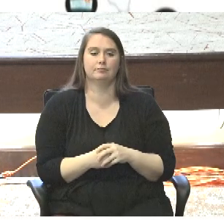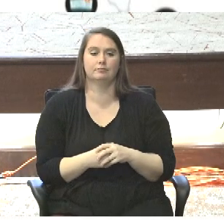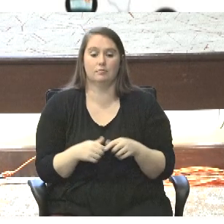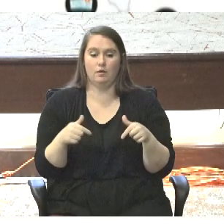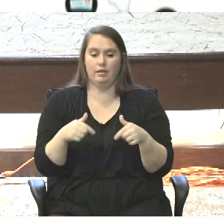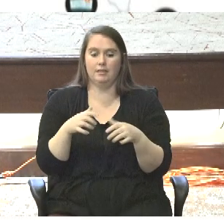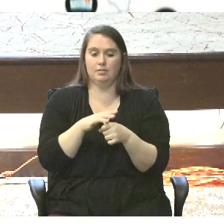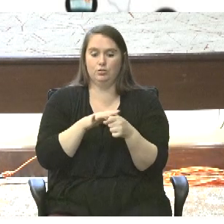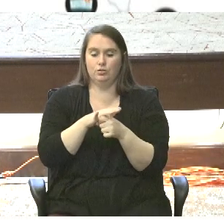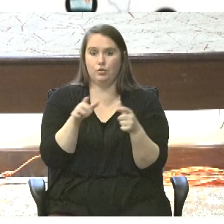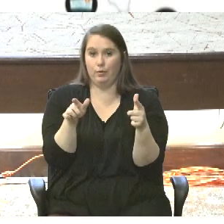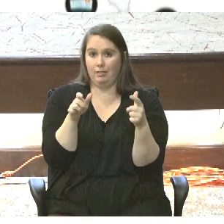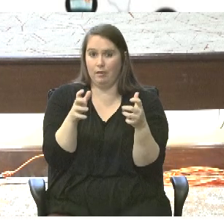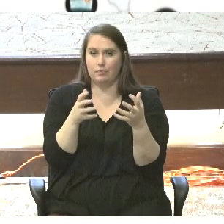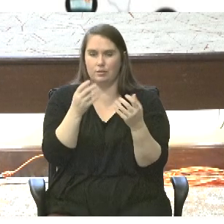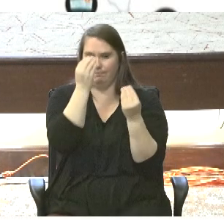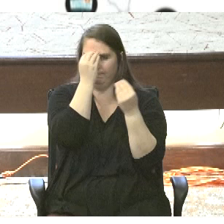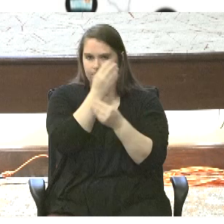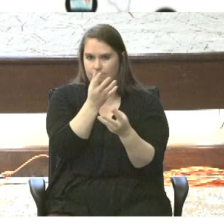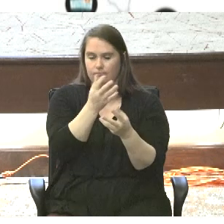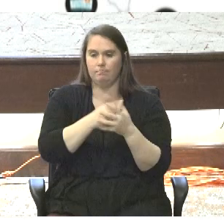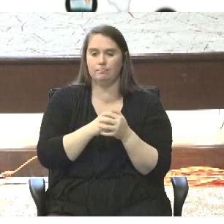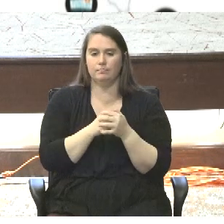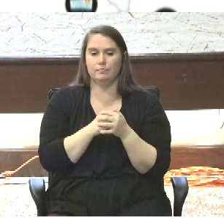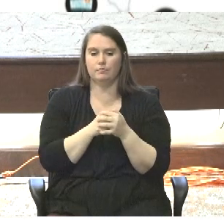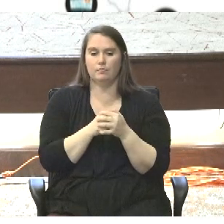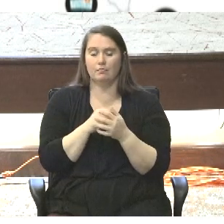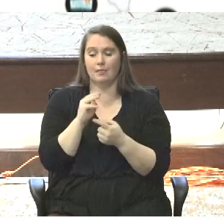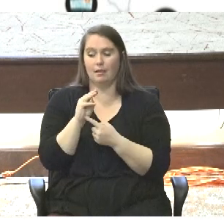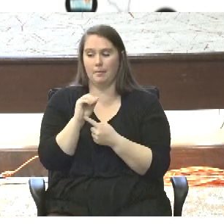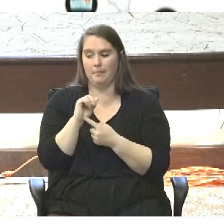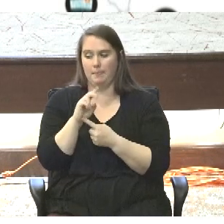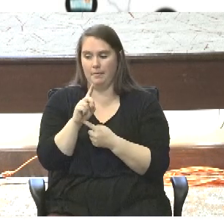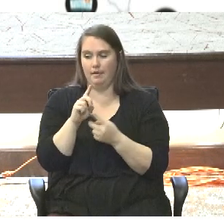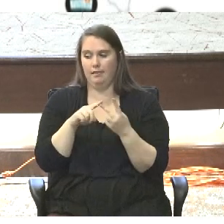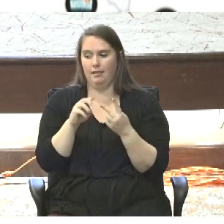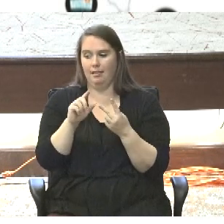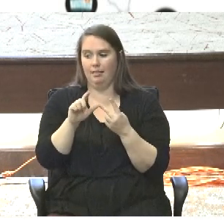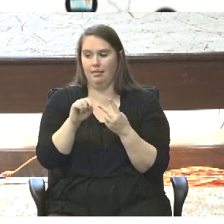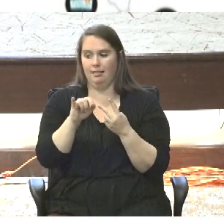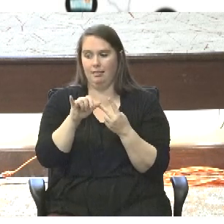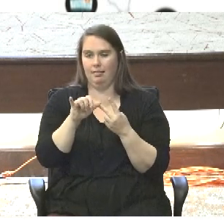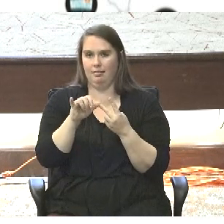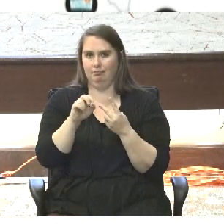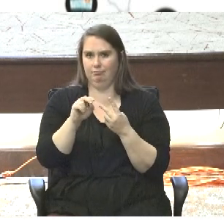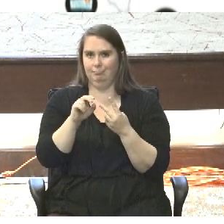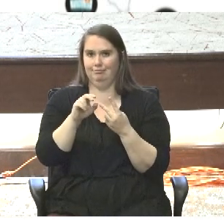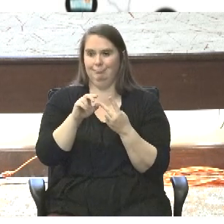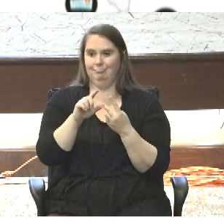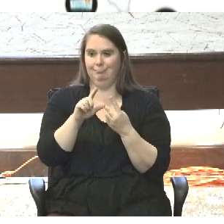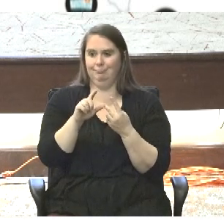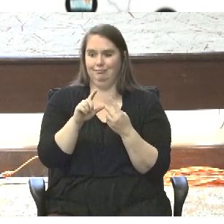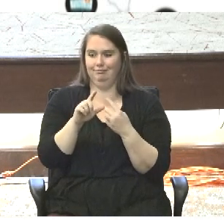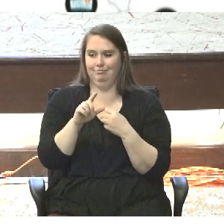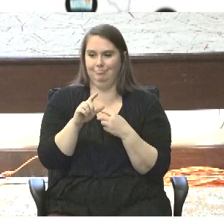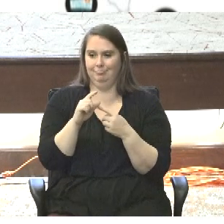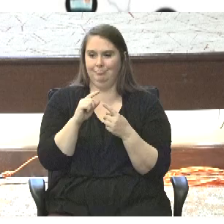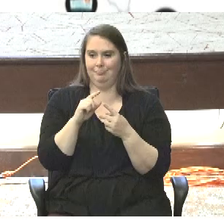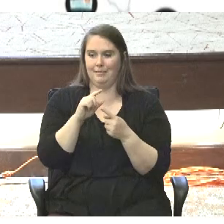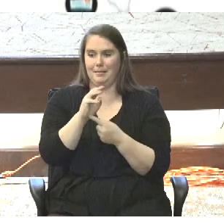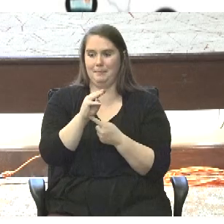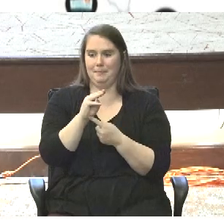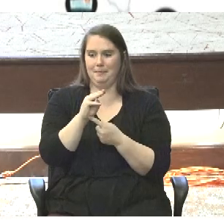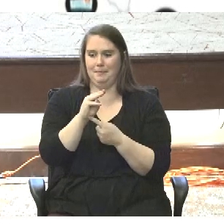really quickly. The key thing to know is that Madden Media is an agency that is focused on DMOs. We work